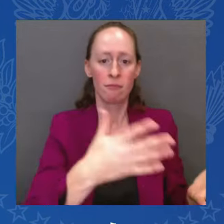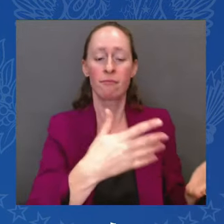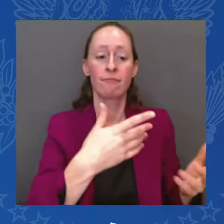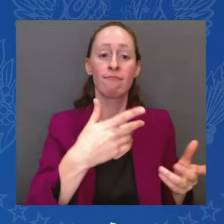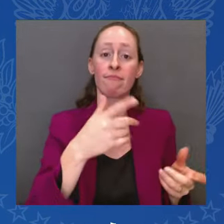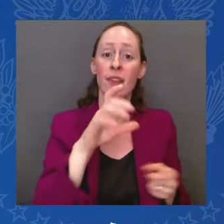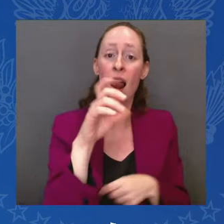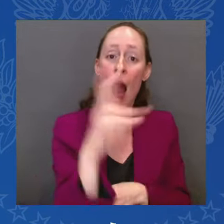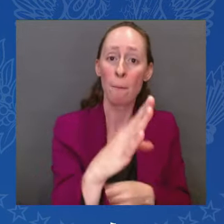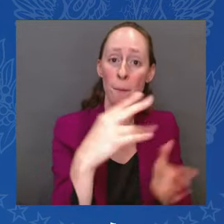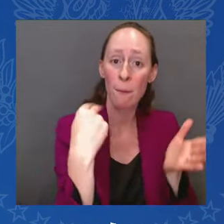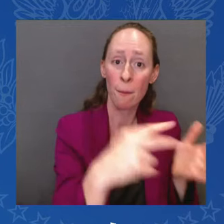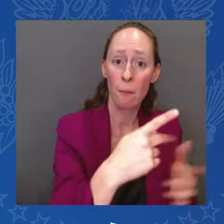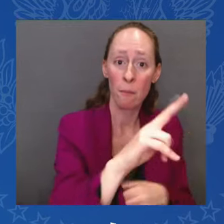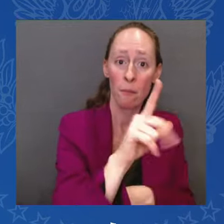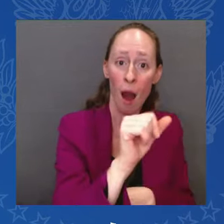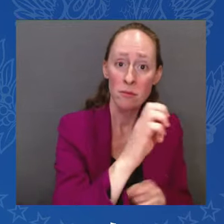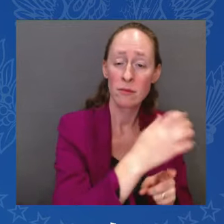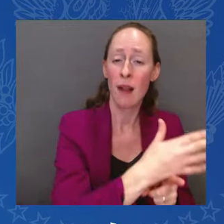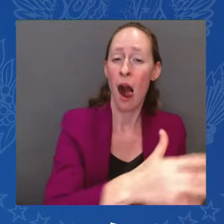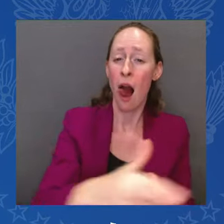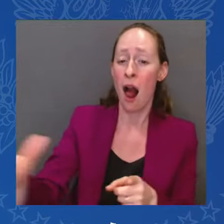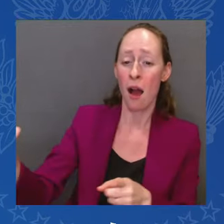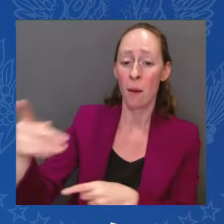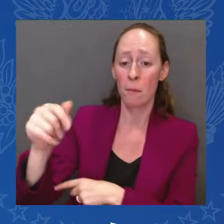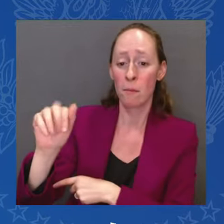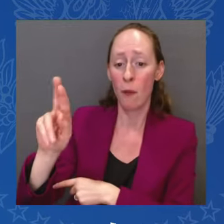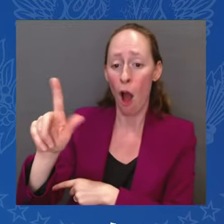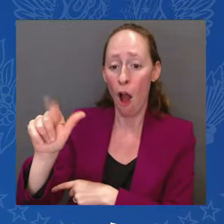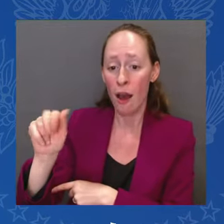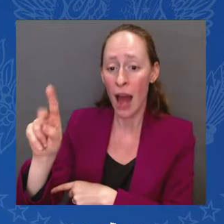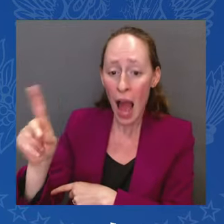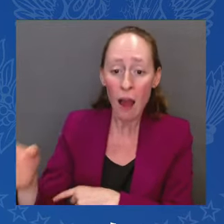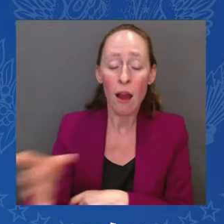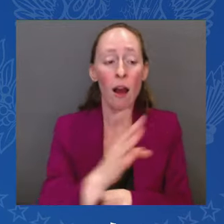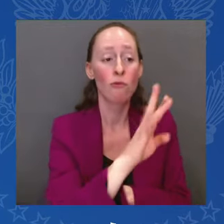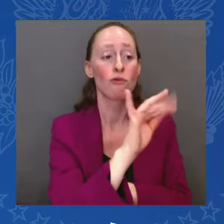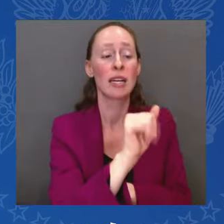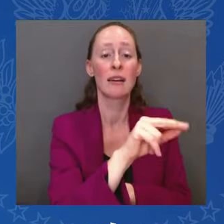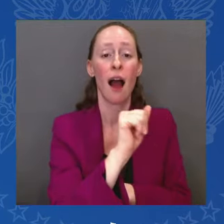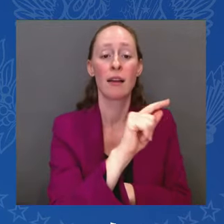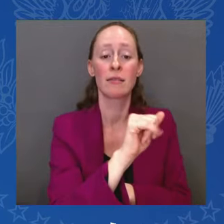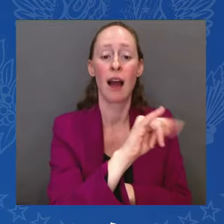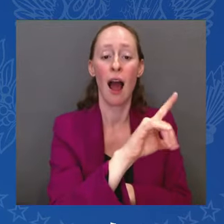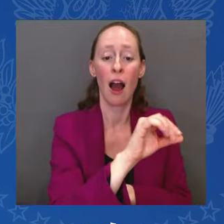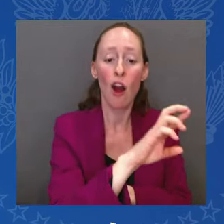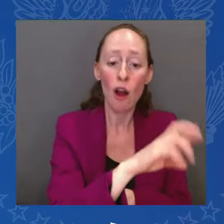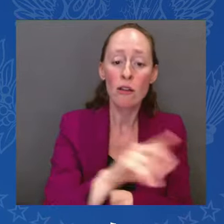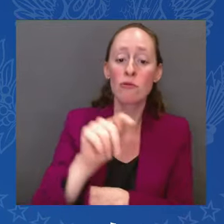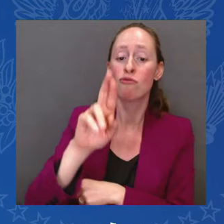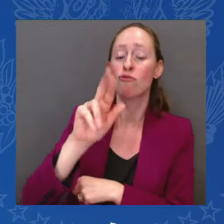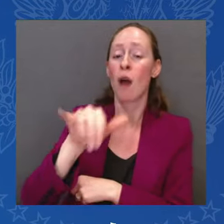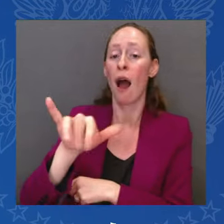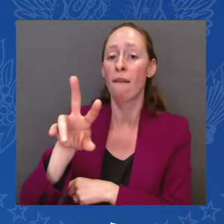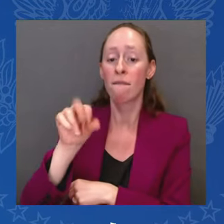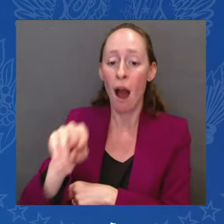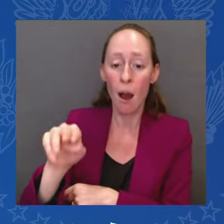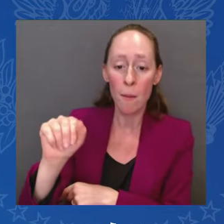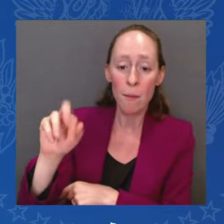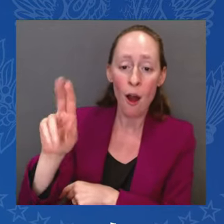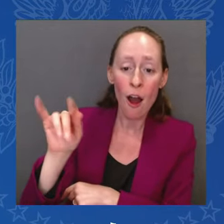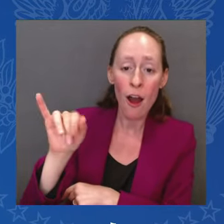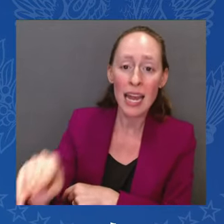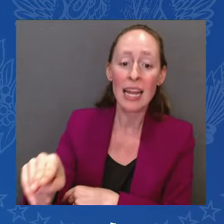Breonna Taylor to Trayvon Martin, we fight because we love. From Tiana Major, Joaquin Oliver, Jamie Gutenberg, we